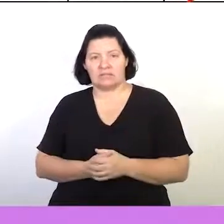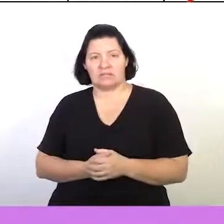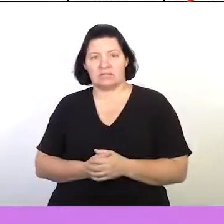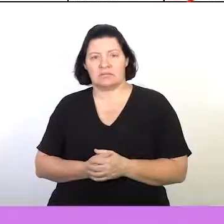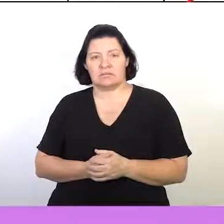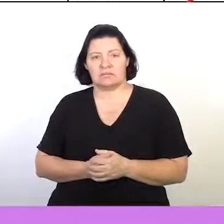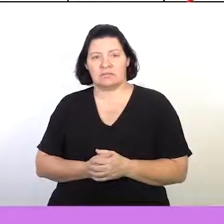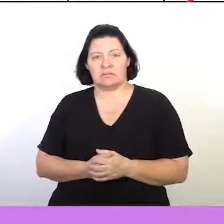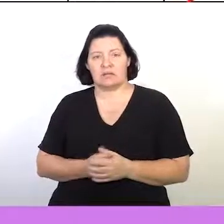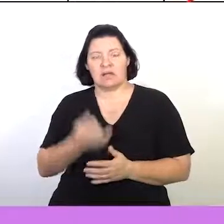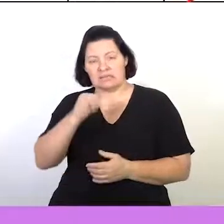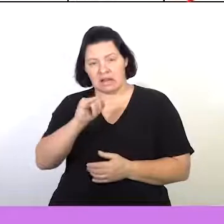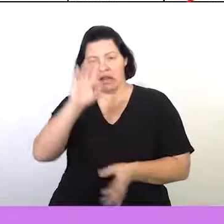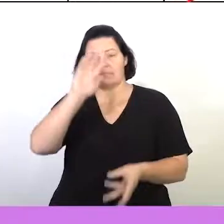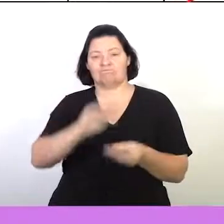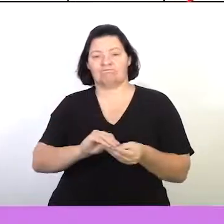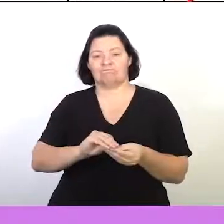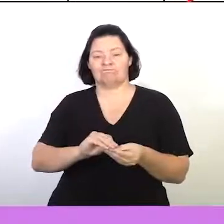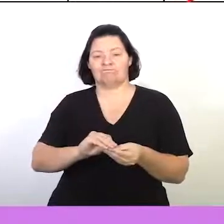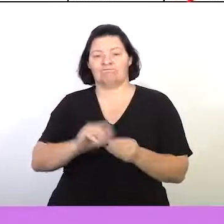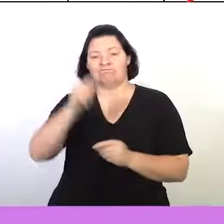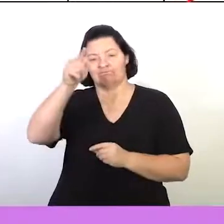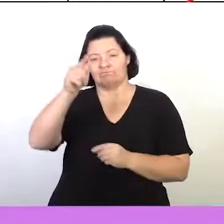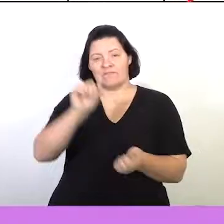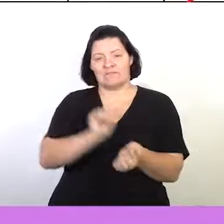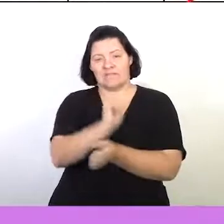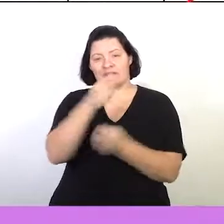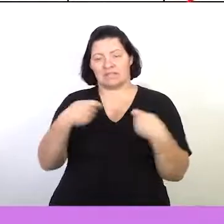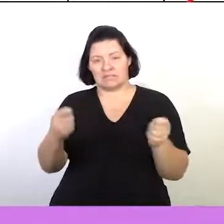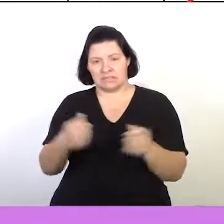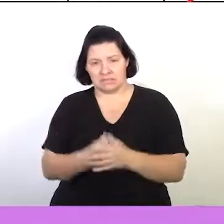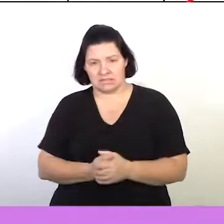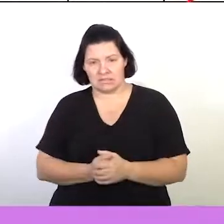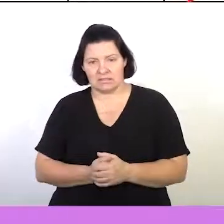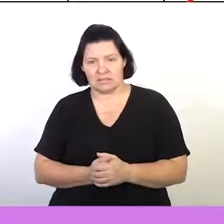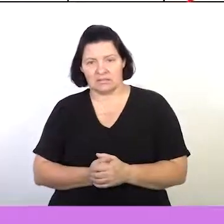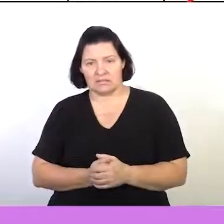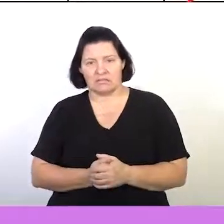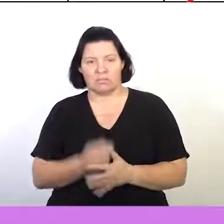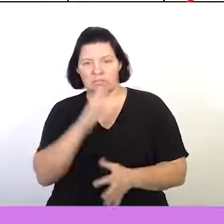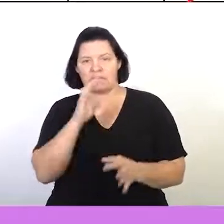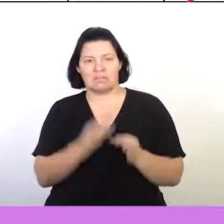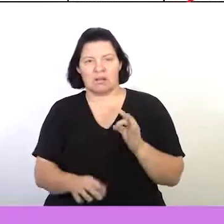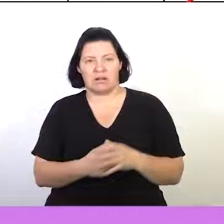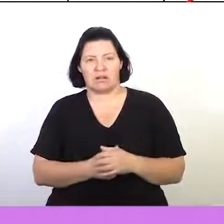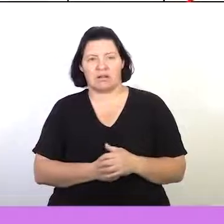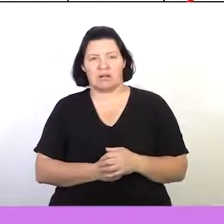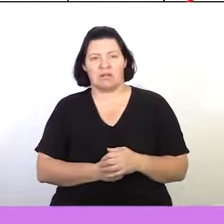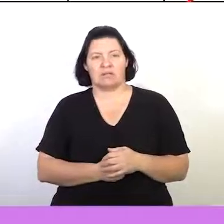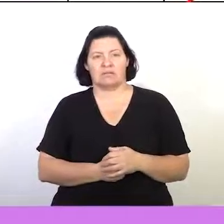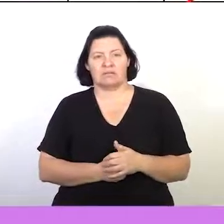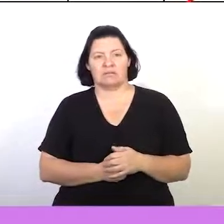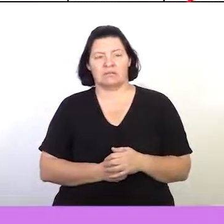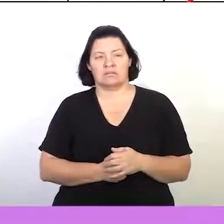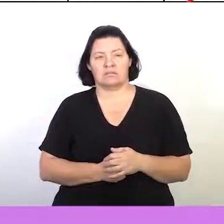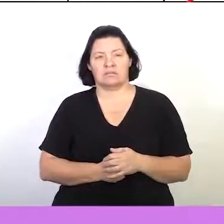expenses, but now I still need the subtotal of your fixed expenses. So that should be simple. I'm going to do